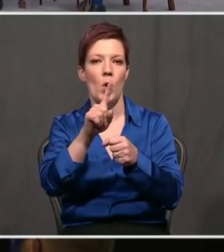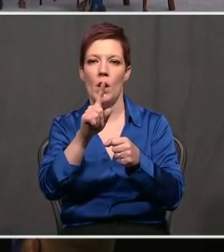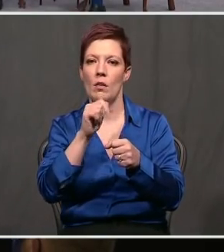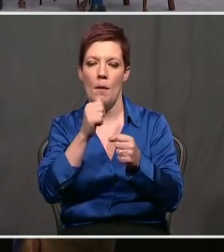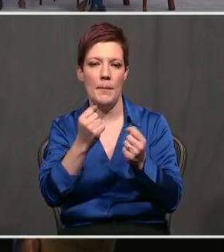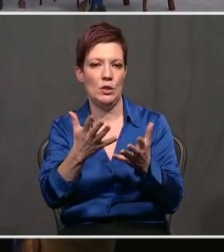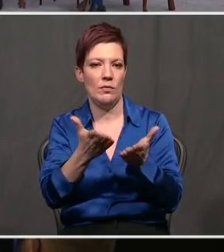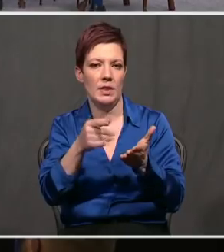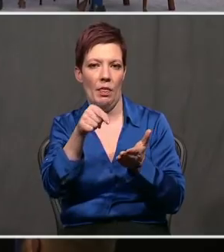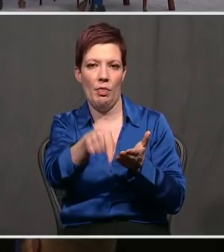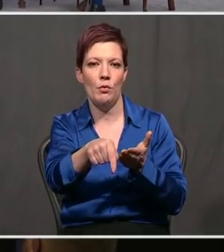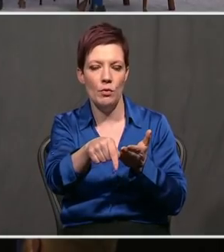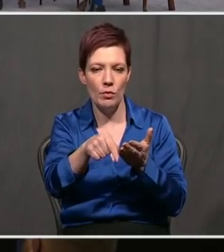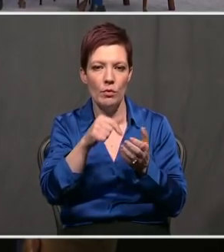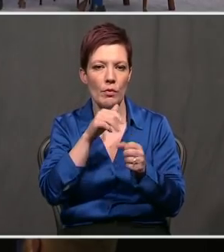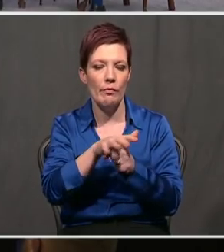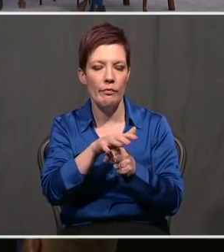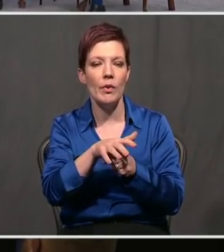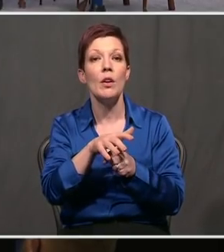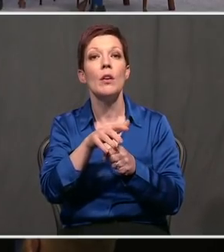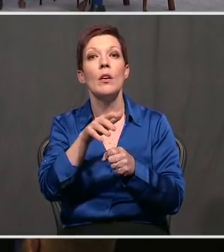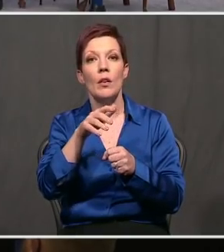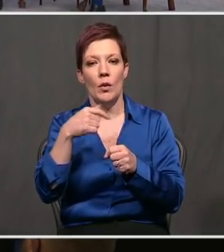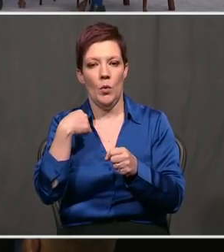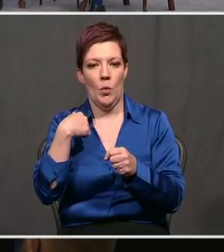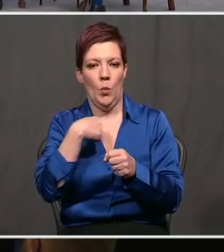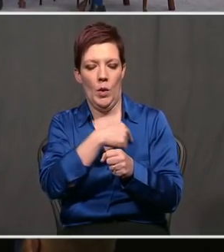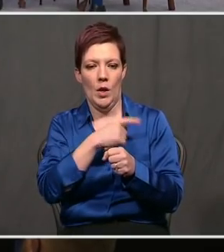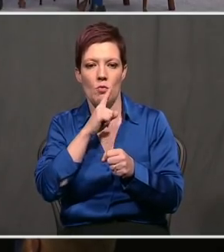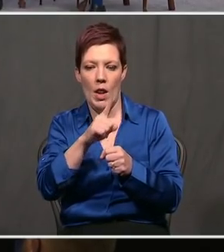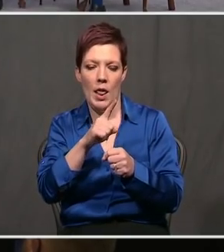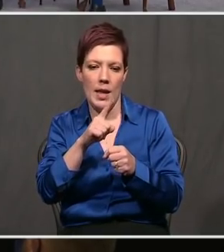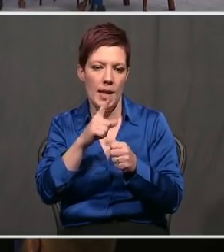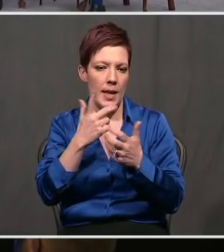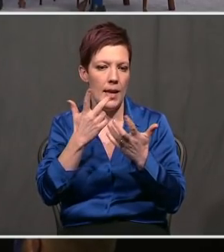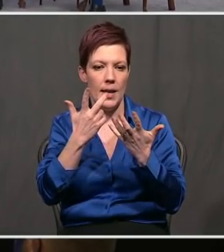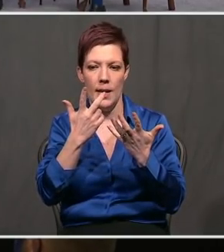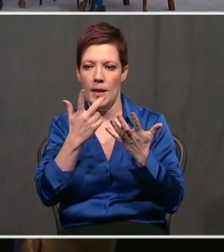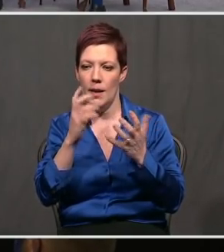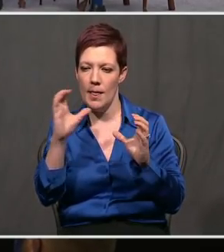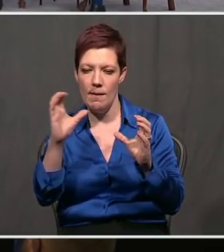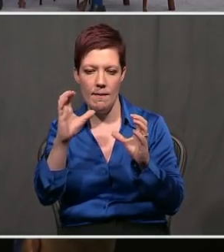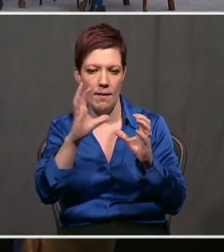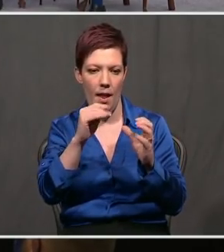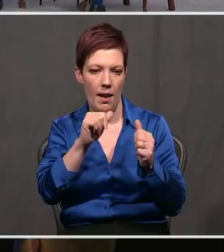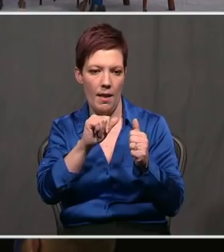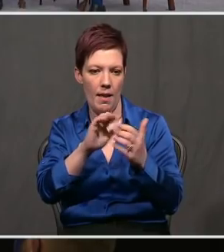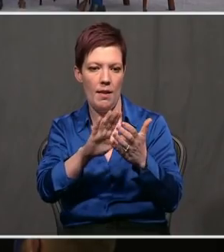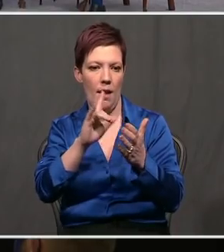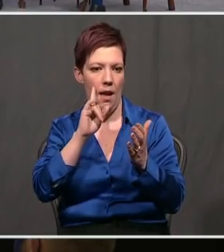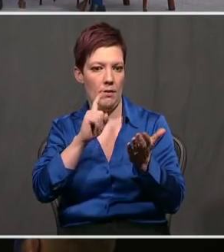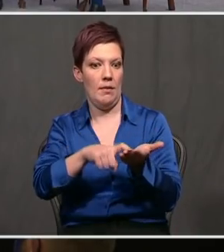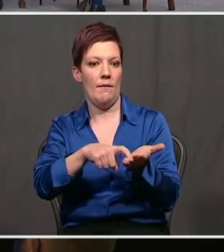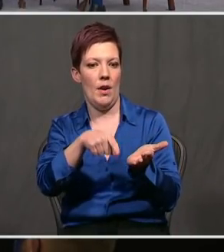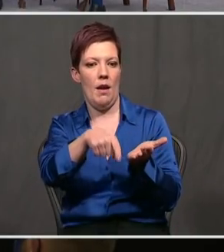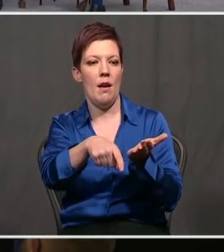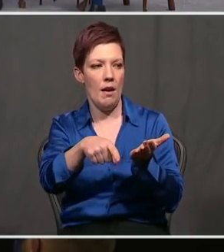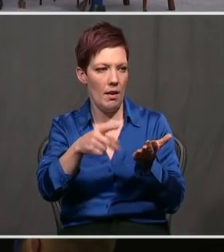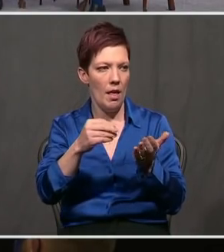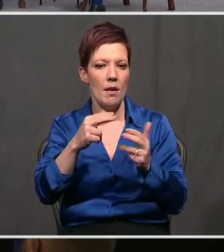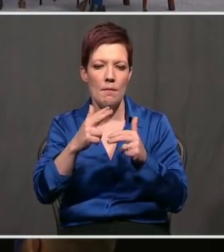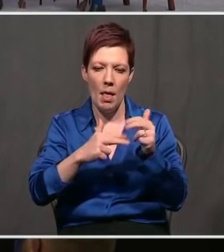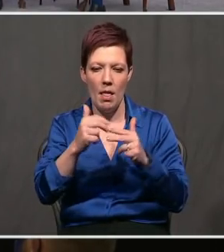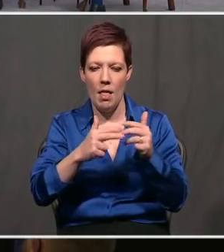they trust about that testing population. That is the same group now that we have developed those